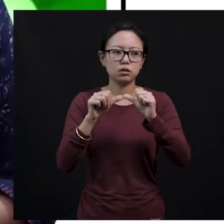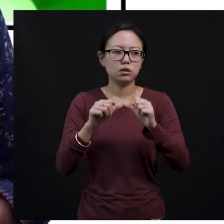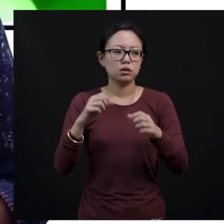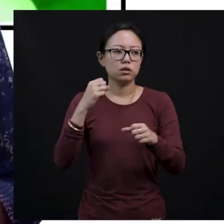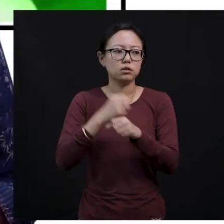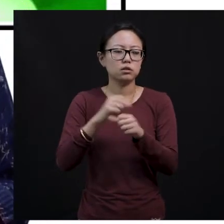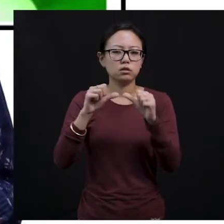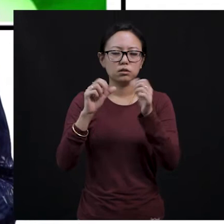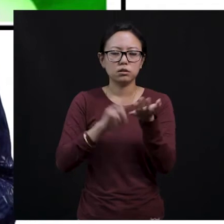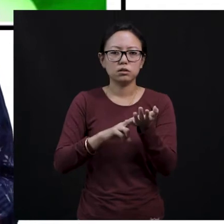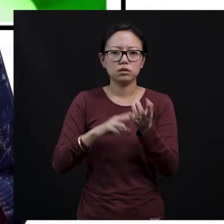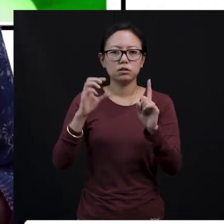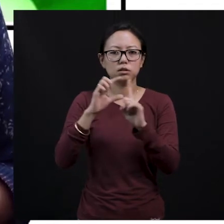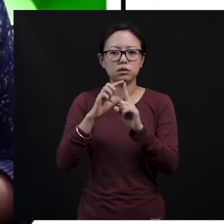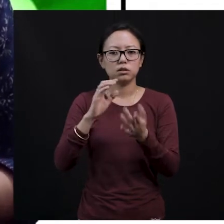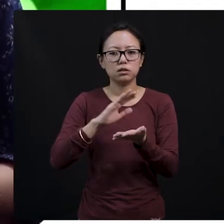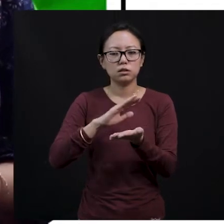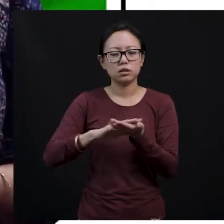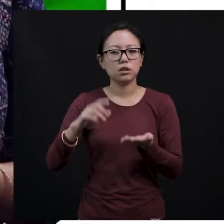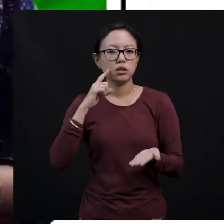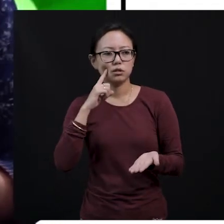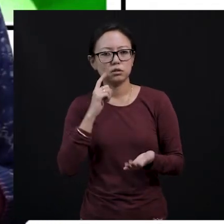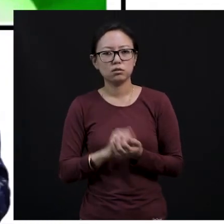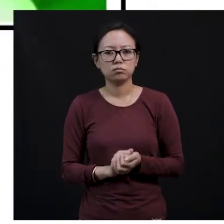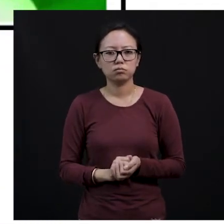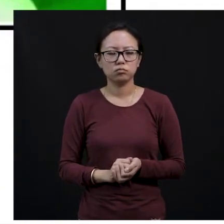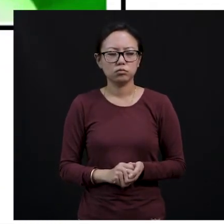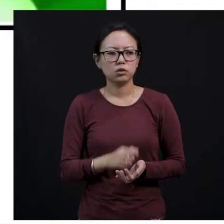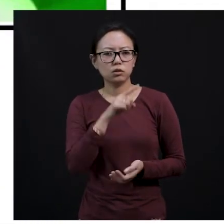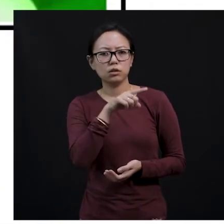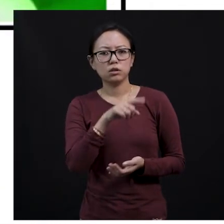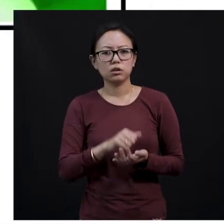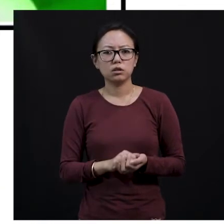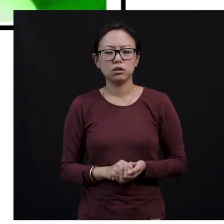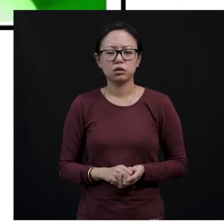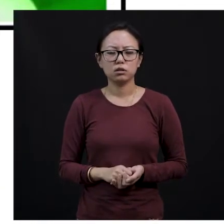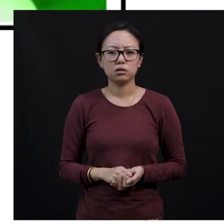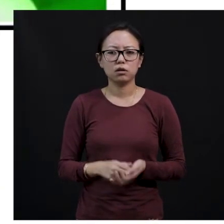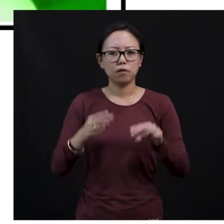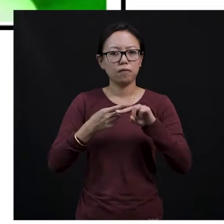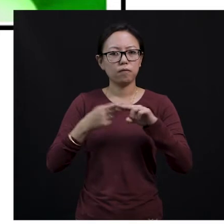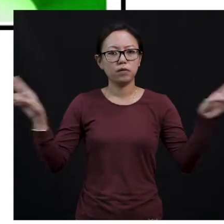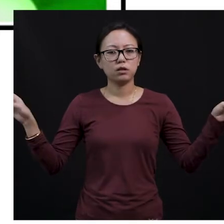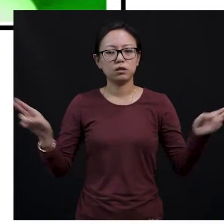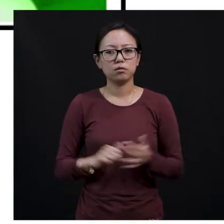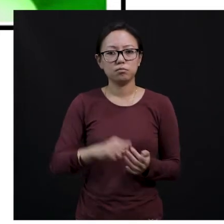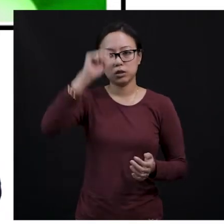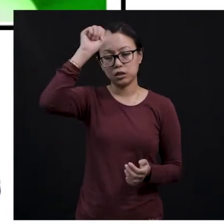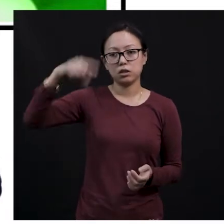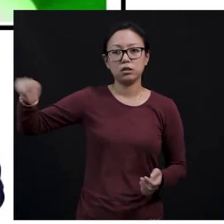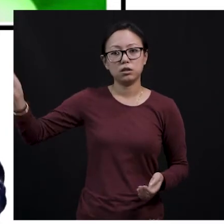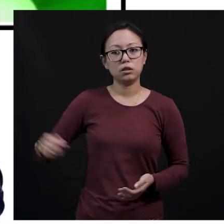the freedom. He's the one who chose the path of non-violence, and that is how most of the Indians